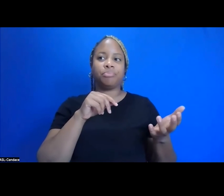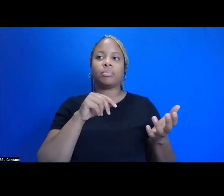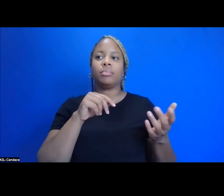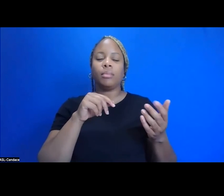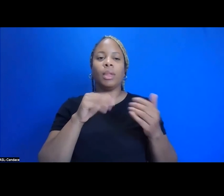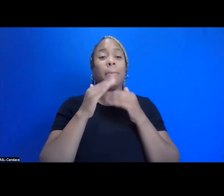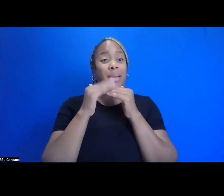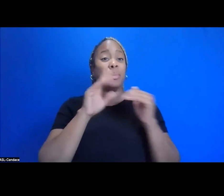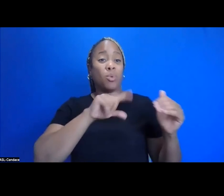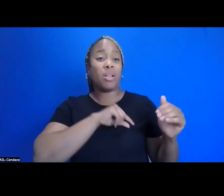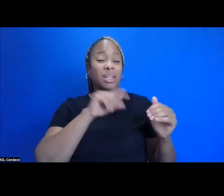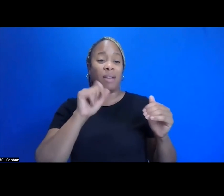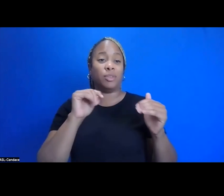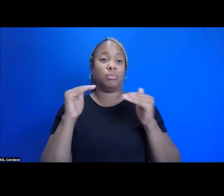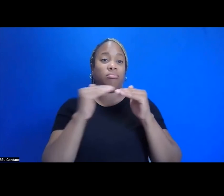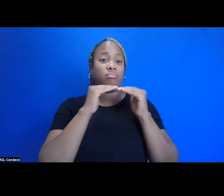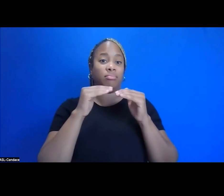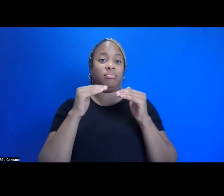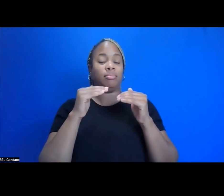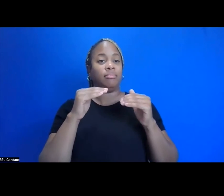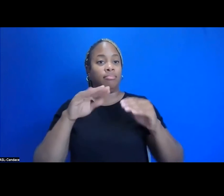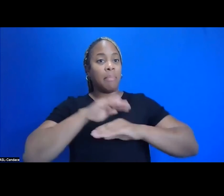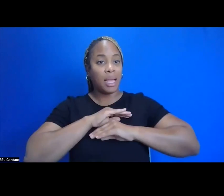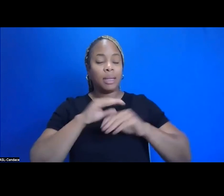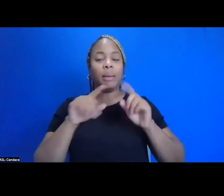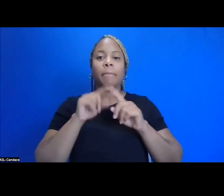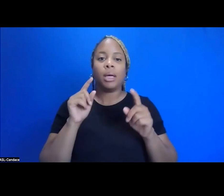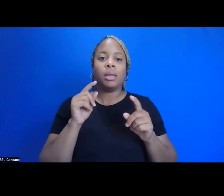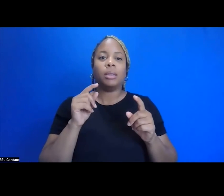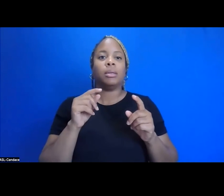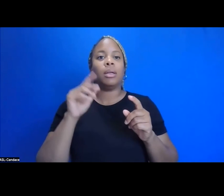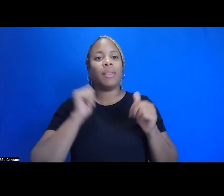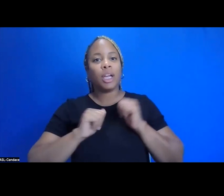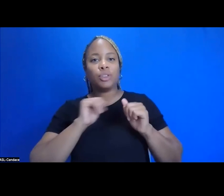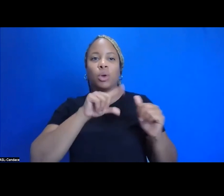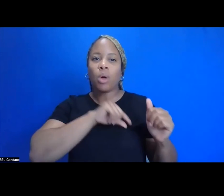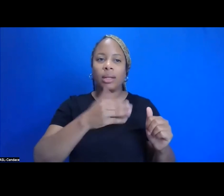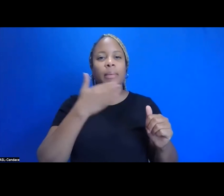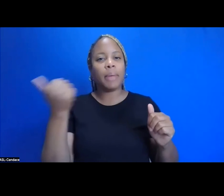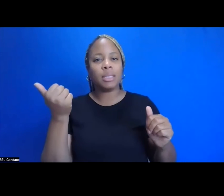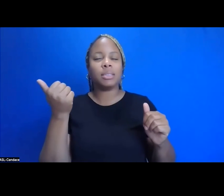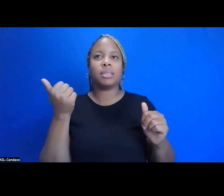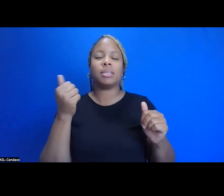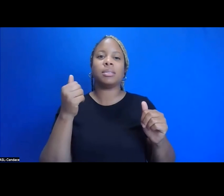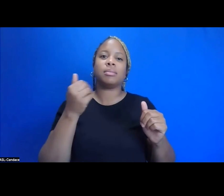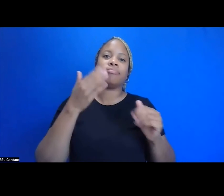minimum quality that has to be met. But in terms of what constitutes good theatrical quality, you know, best